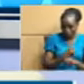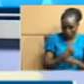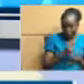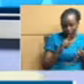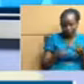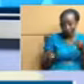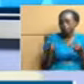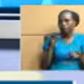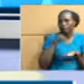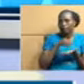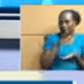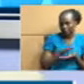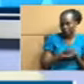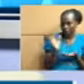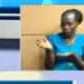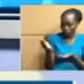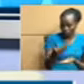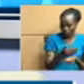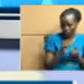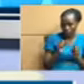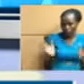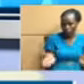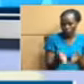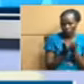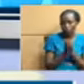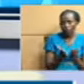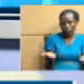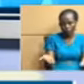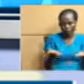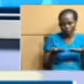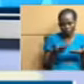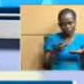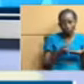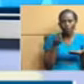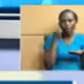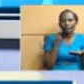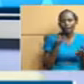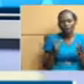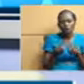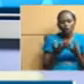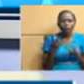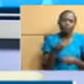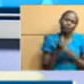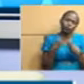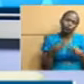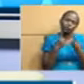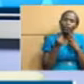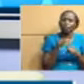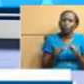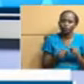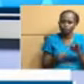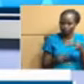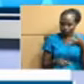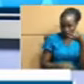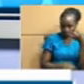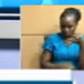that is being collected, it has to be brought together, and we get to understand how much budget are we talking about. Then the other